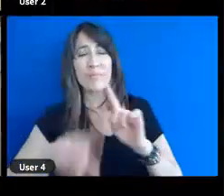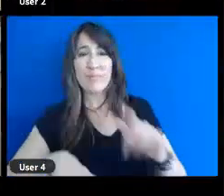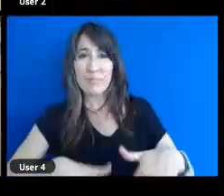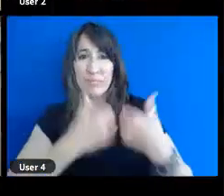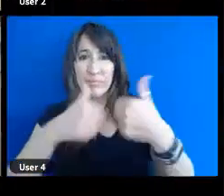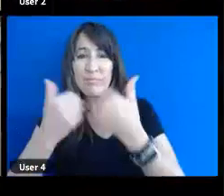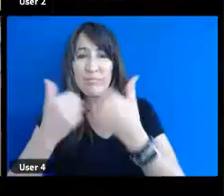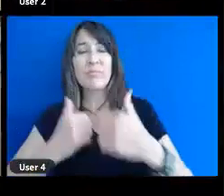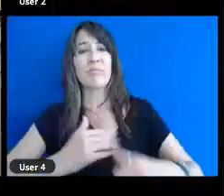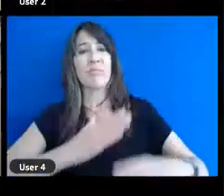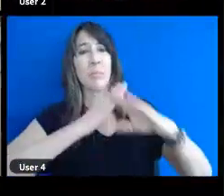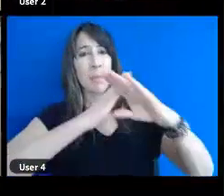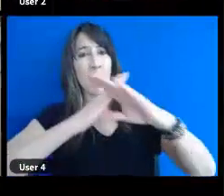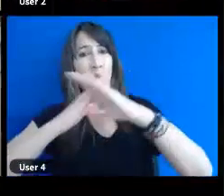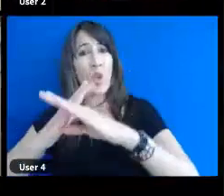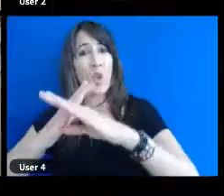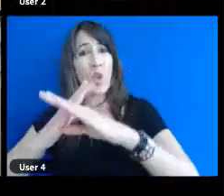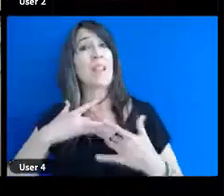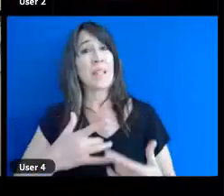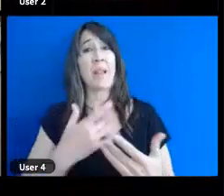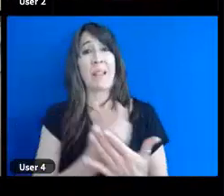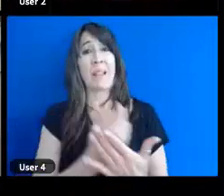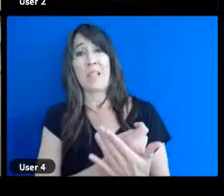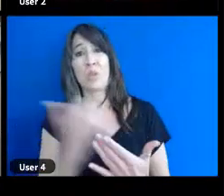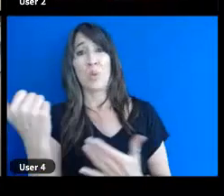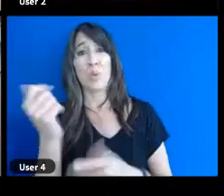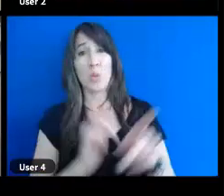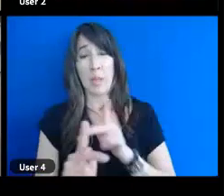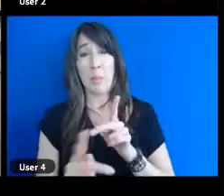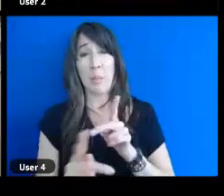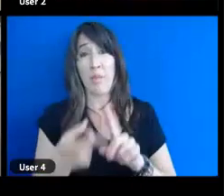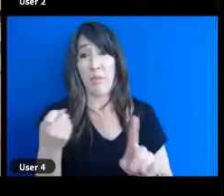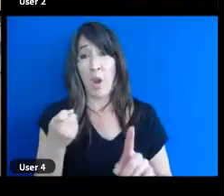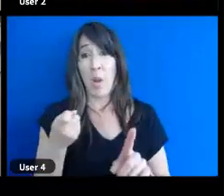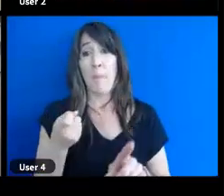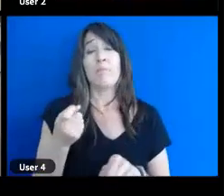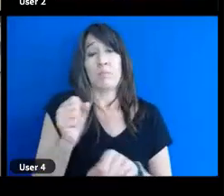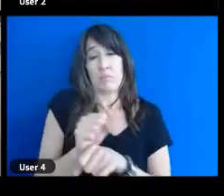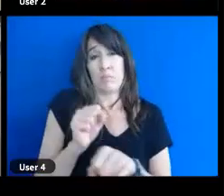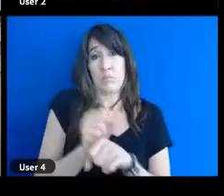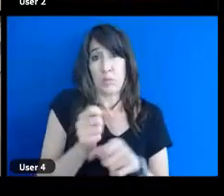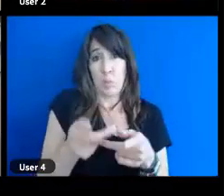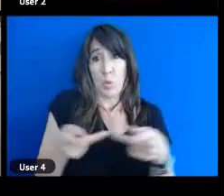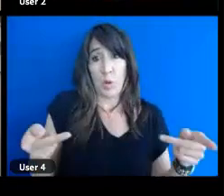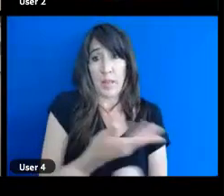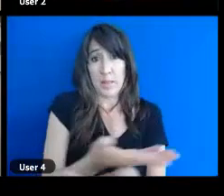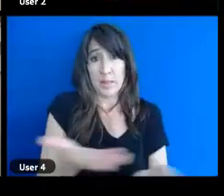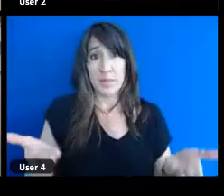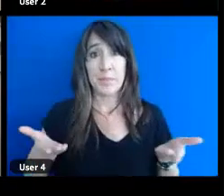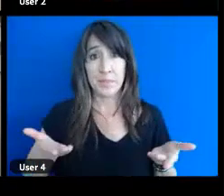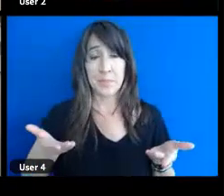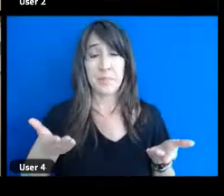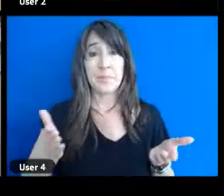And we need to address those challenges and barriers that have typically excluded people from the workplace.